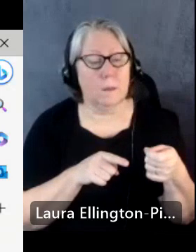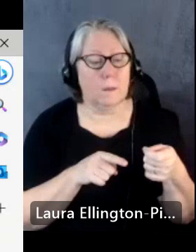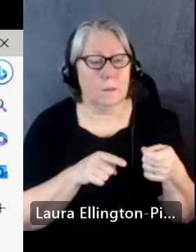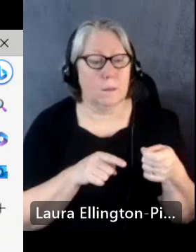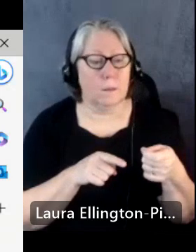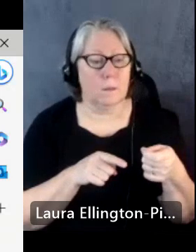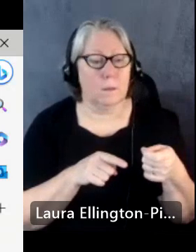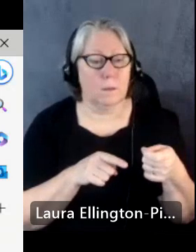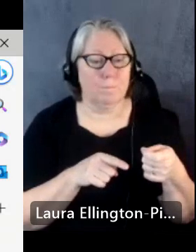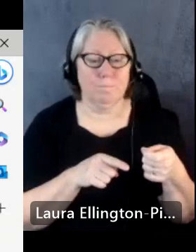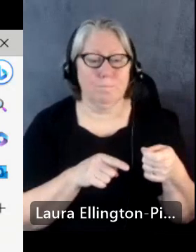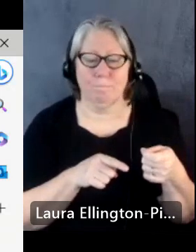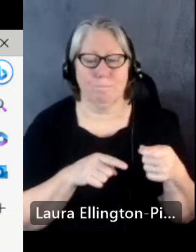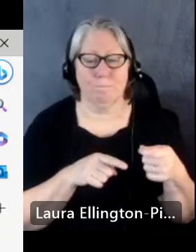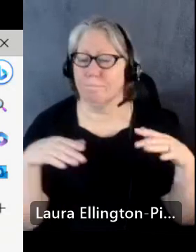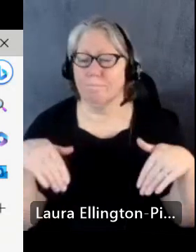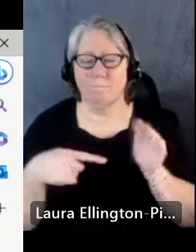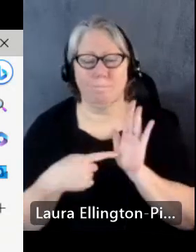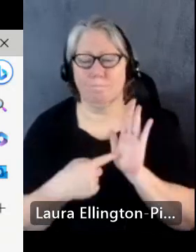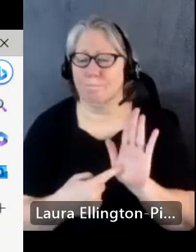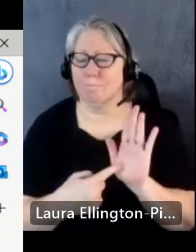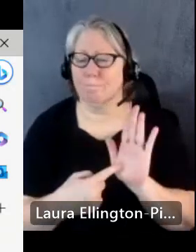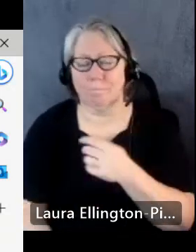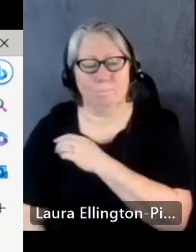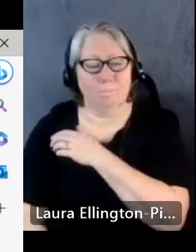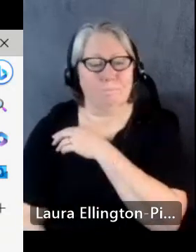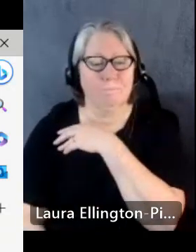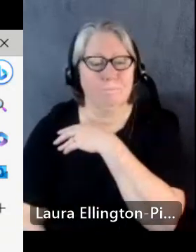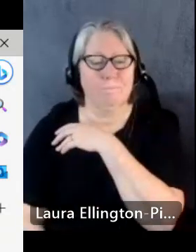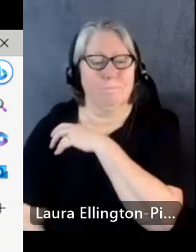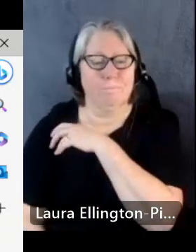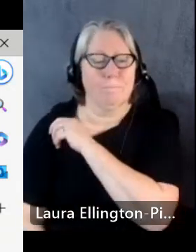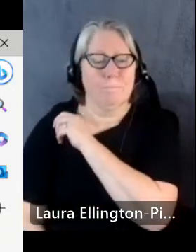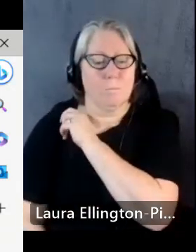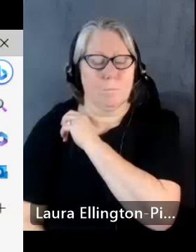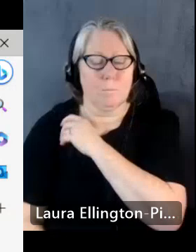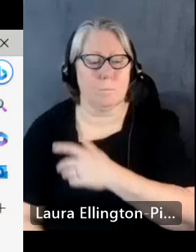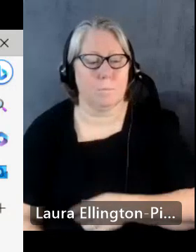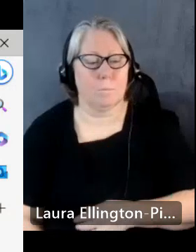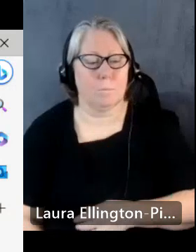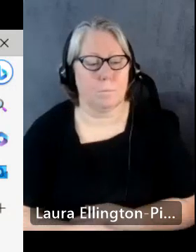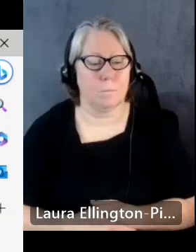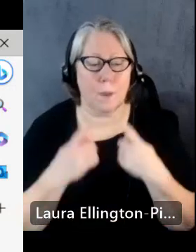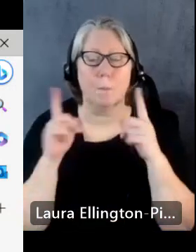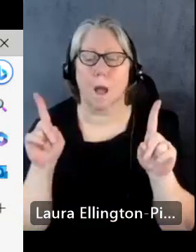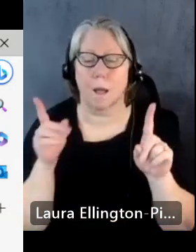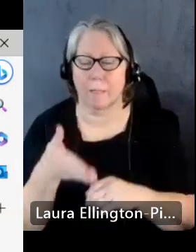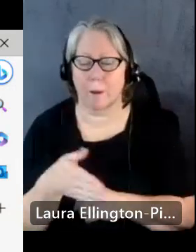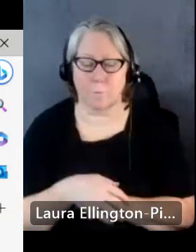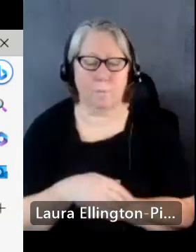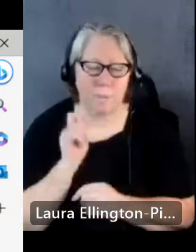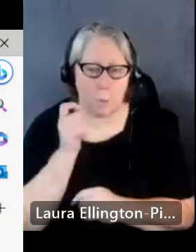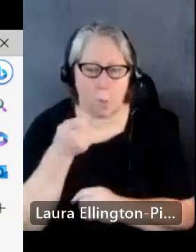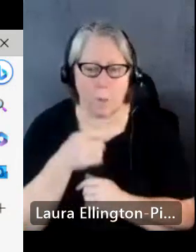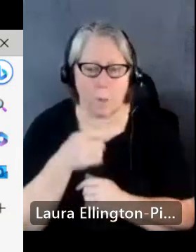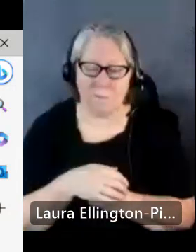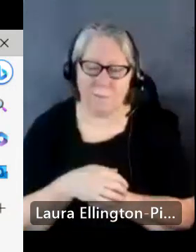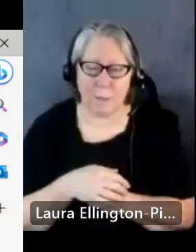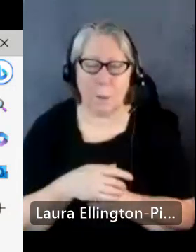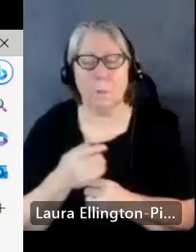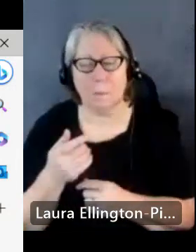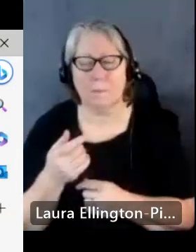And it's not showing yet. Cool. Oh, there it is. Cool. So yeah, it took a little minute to get